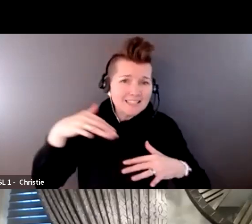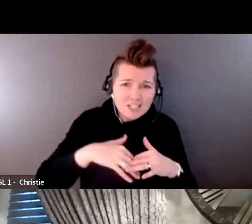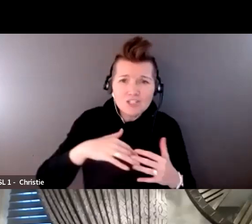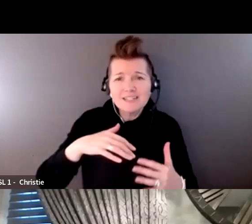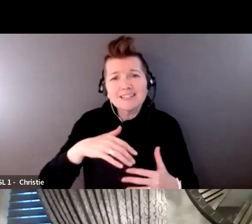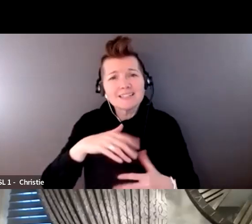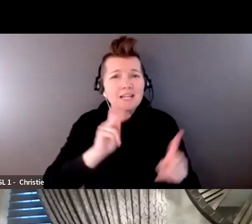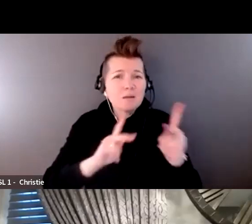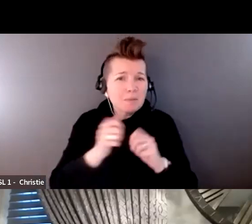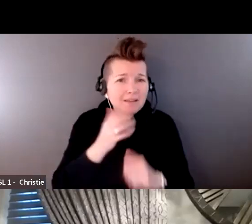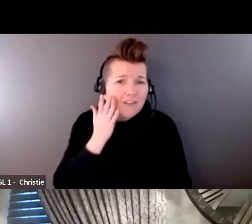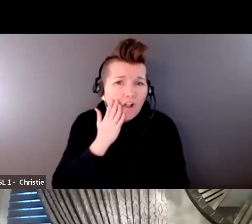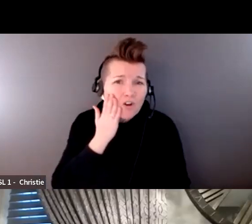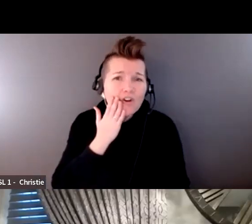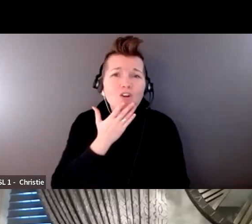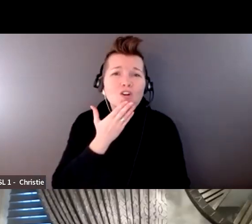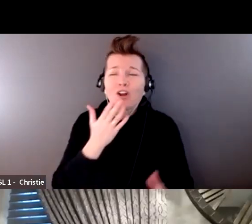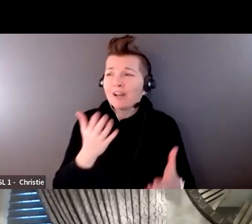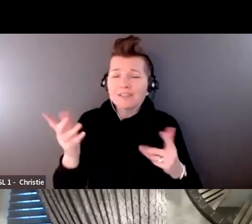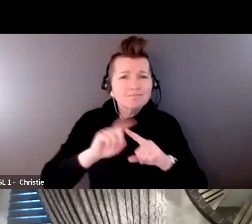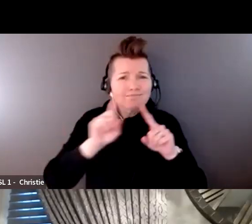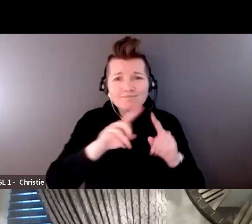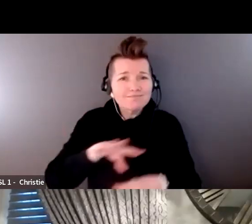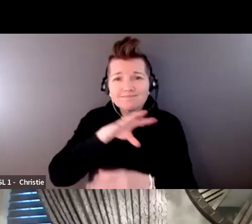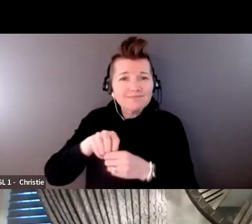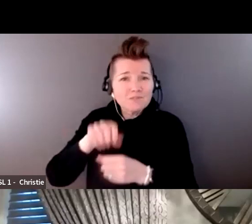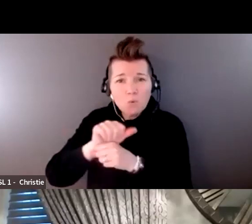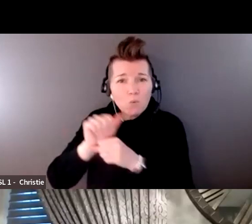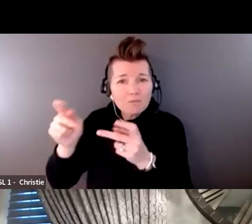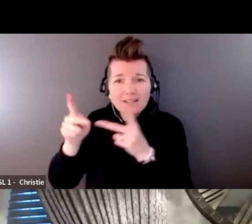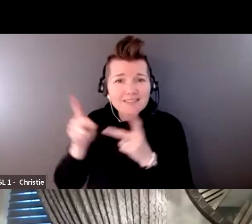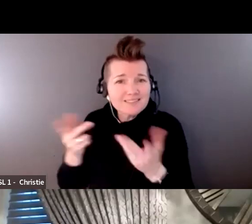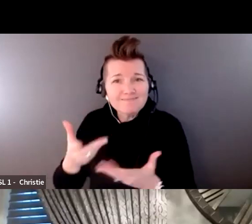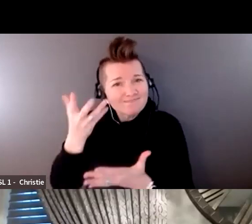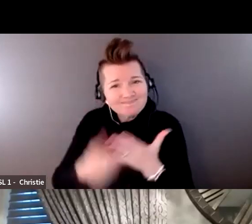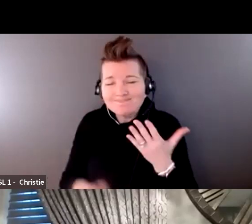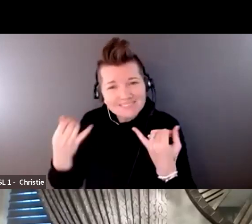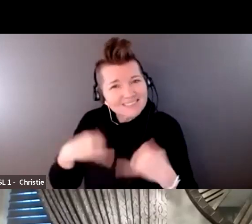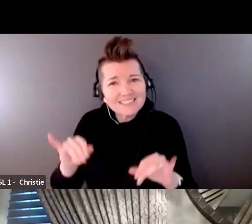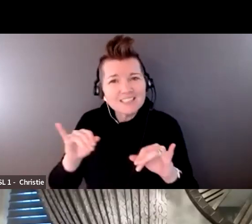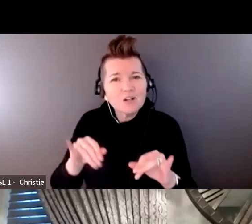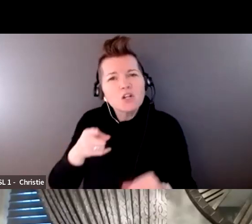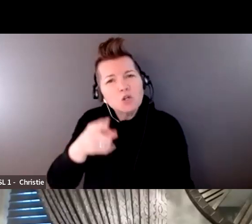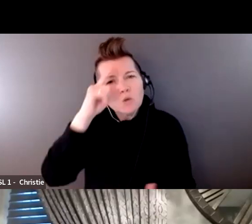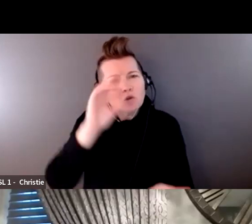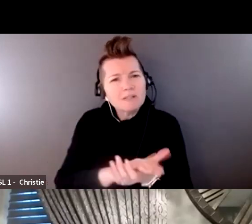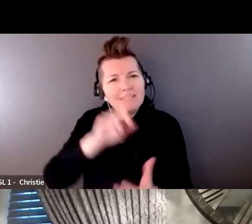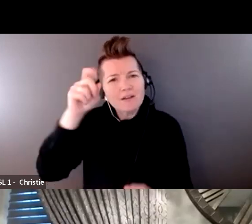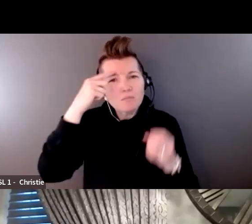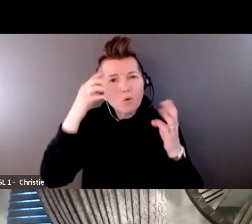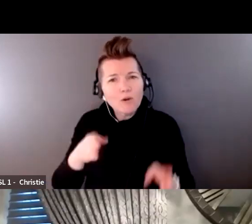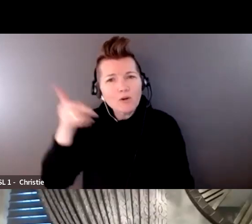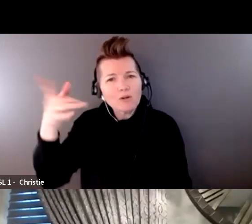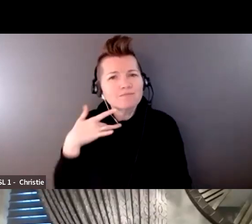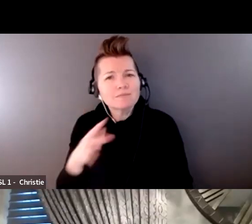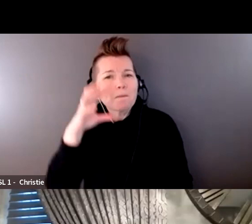And I wanted to ask you all, what would you say are some of the things inclusive employment misses or overlooks? And that can include agencies,